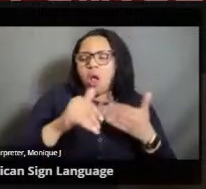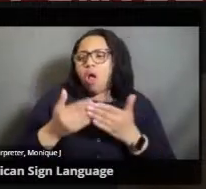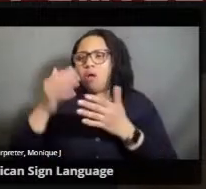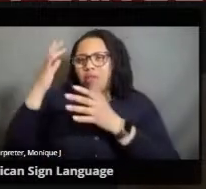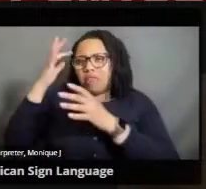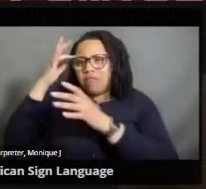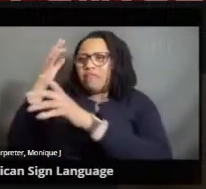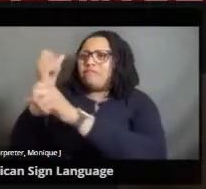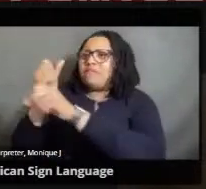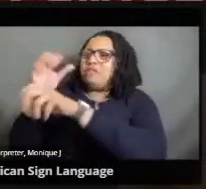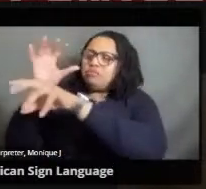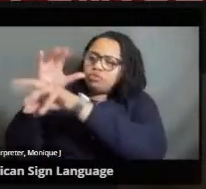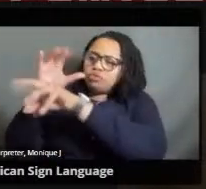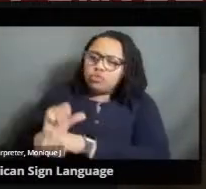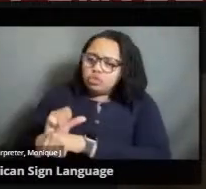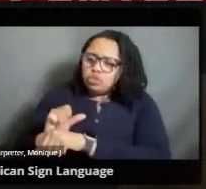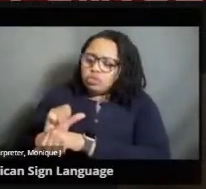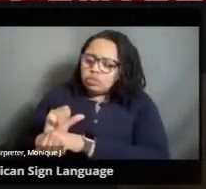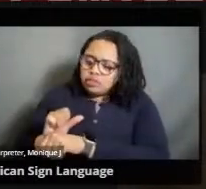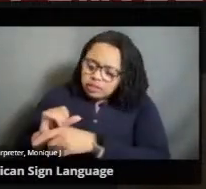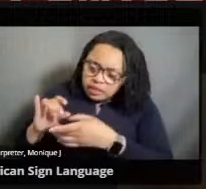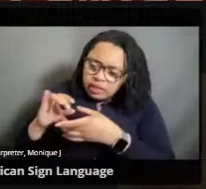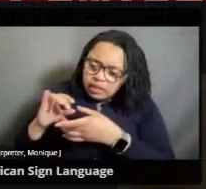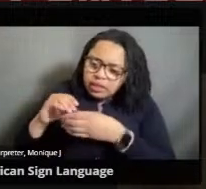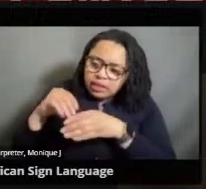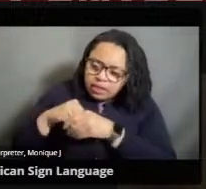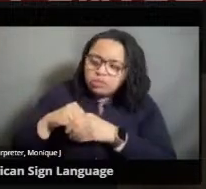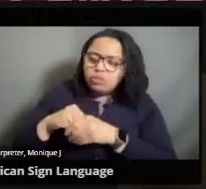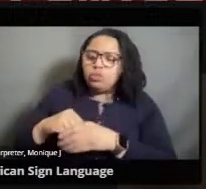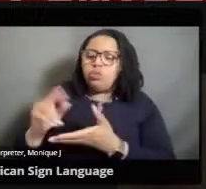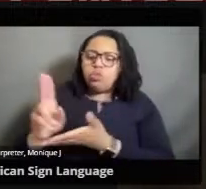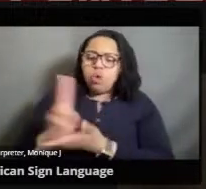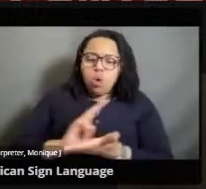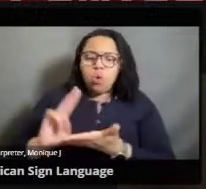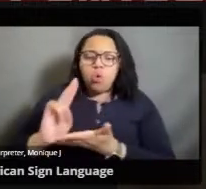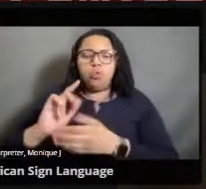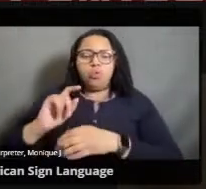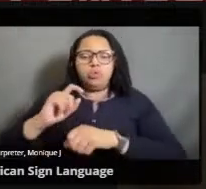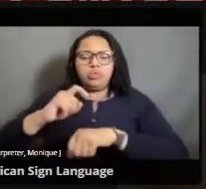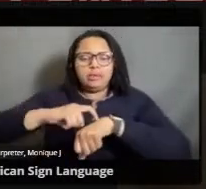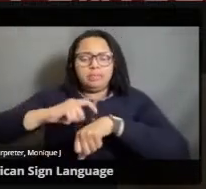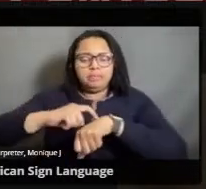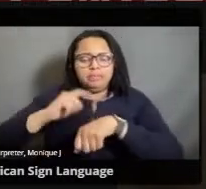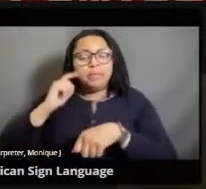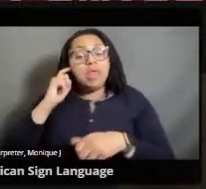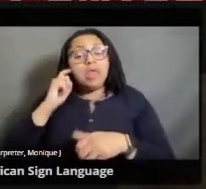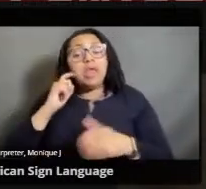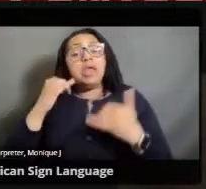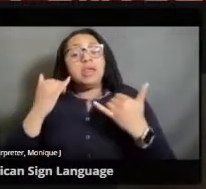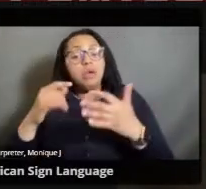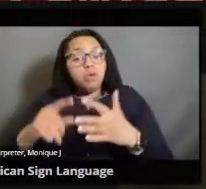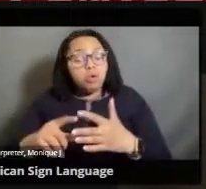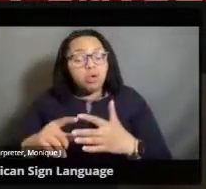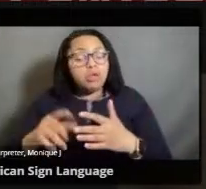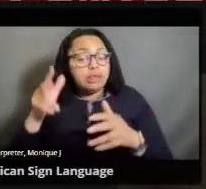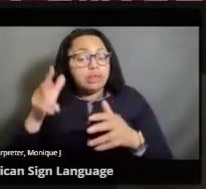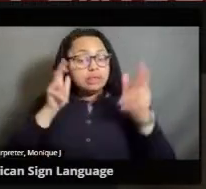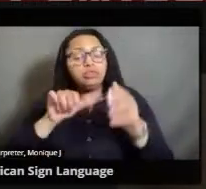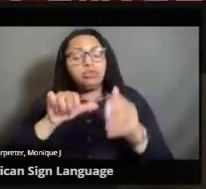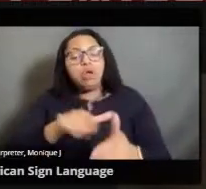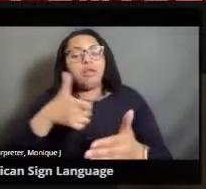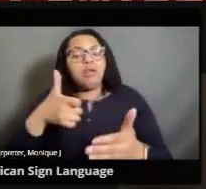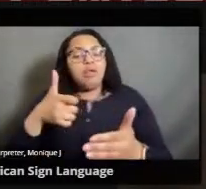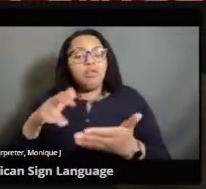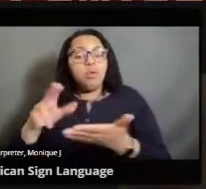season. We're actually going to go into another song now from another great artist in our network, Bi